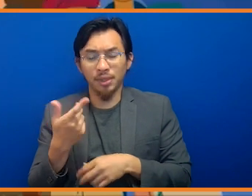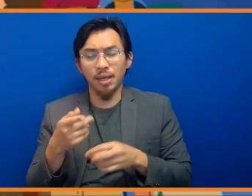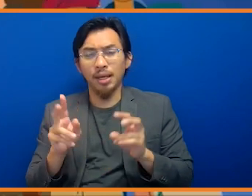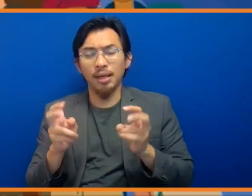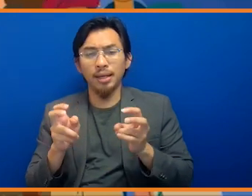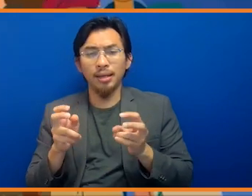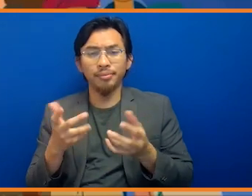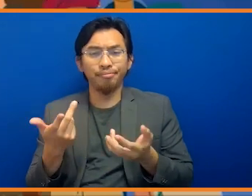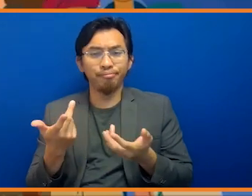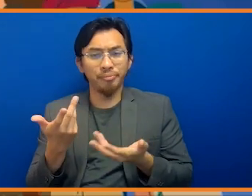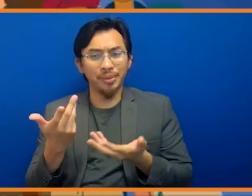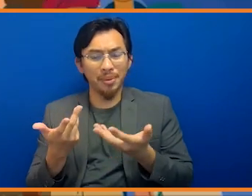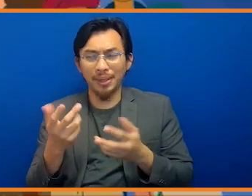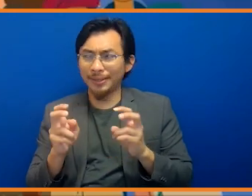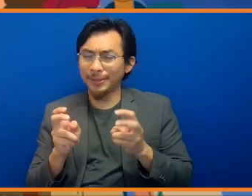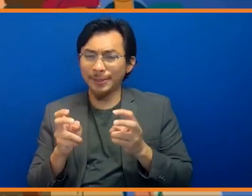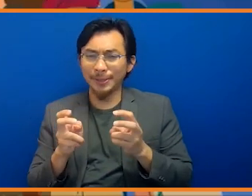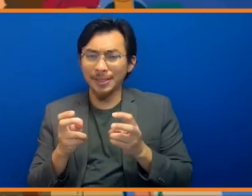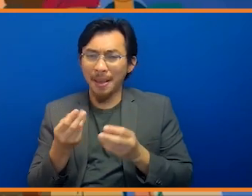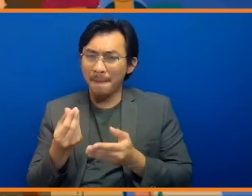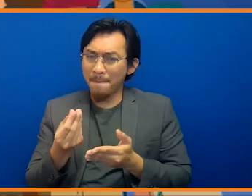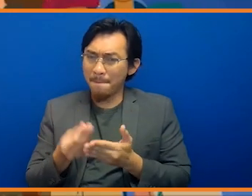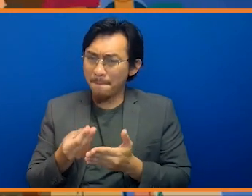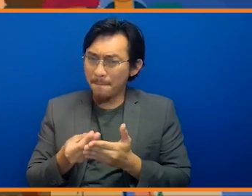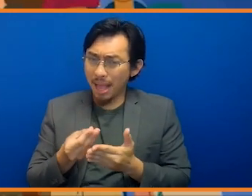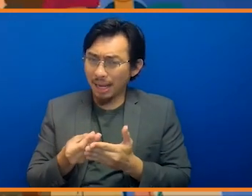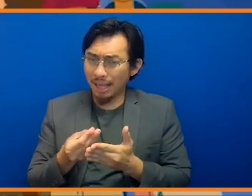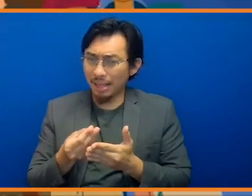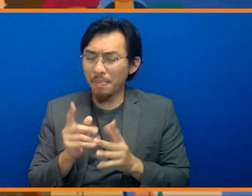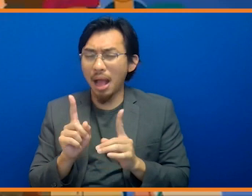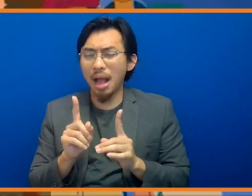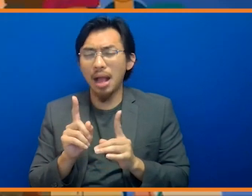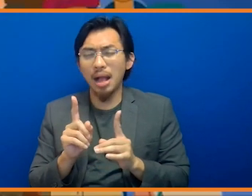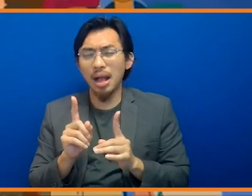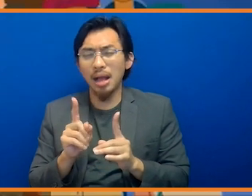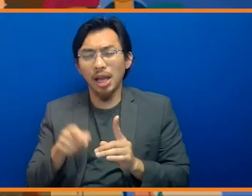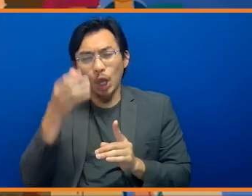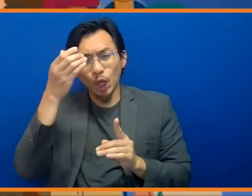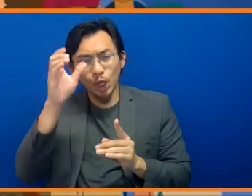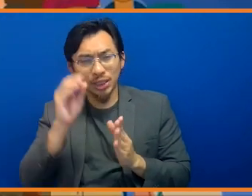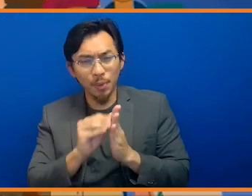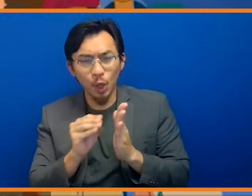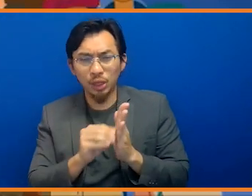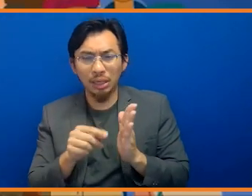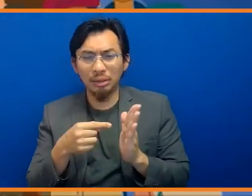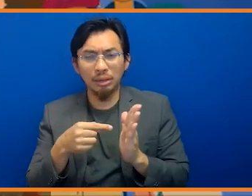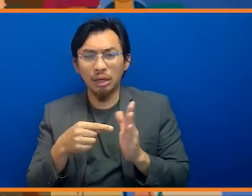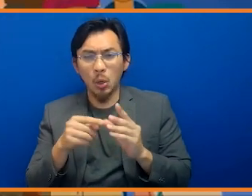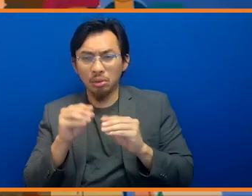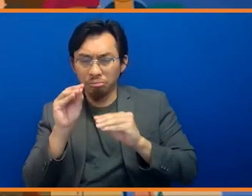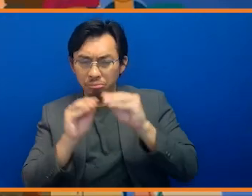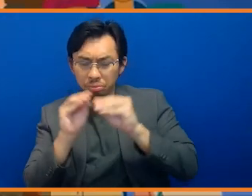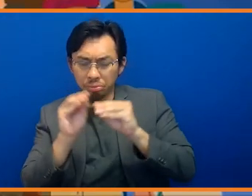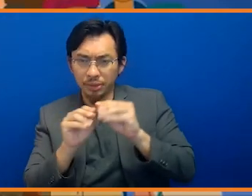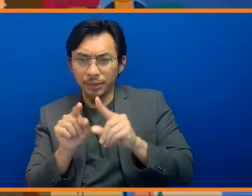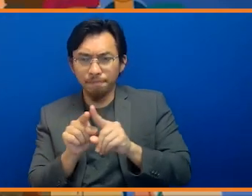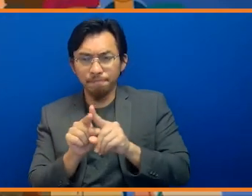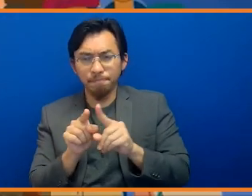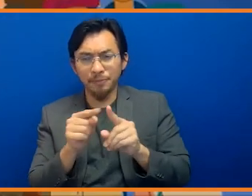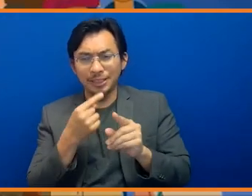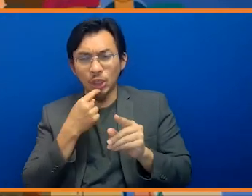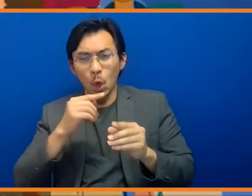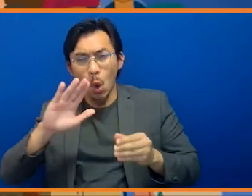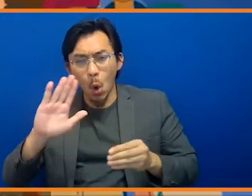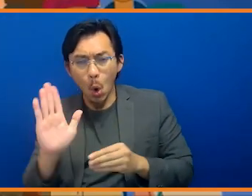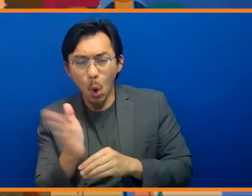of times, probably in terms of money, but this concept note, you don't have to organize it and mention all the